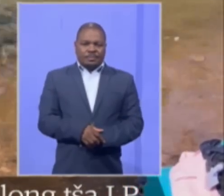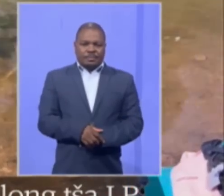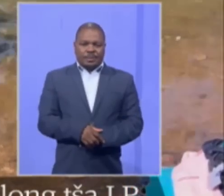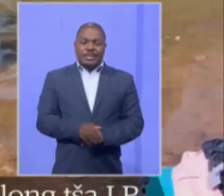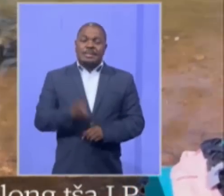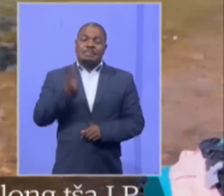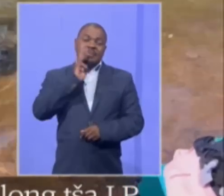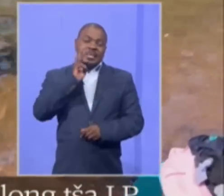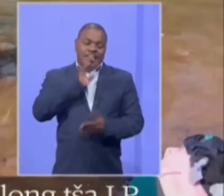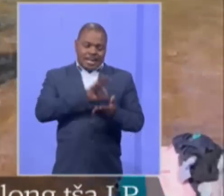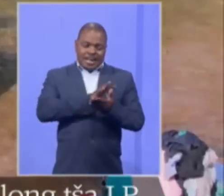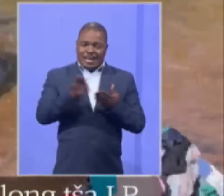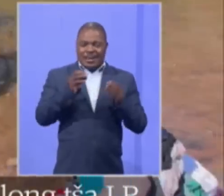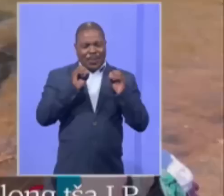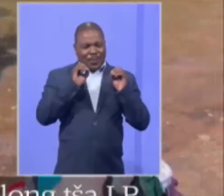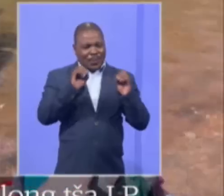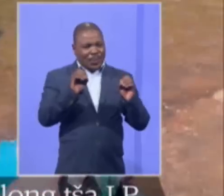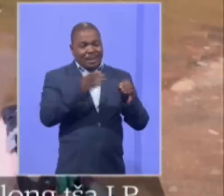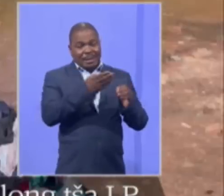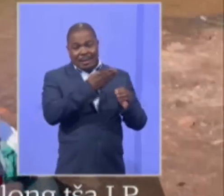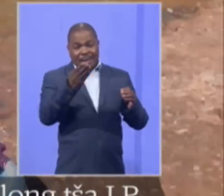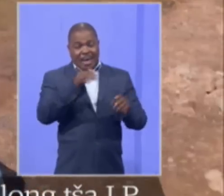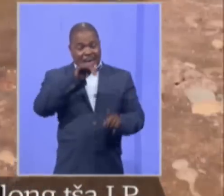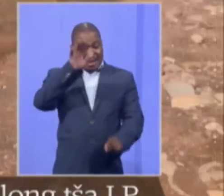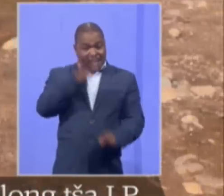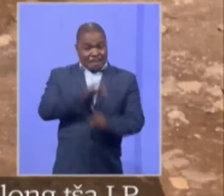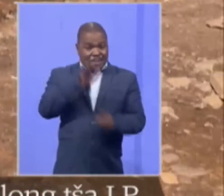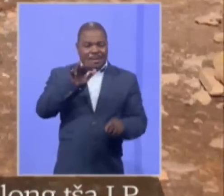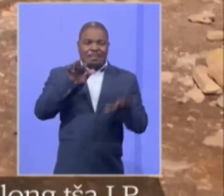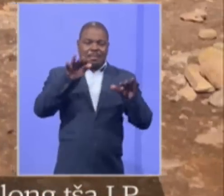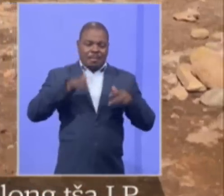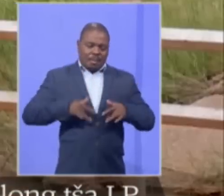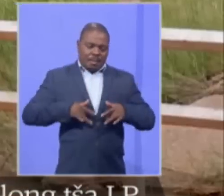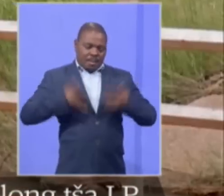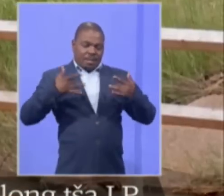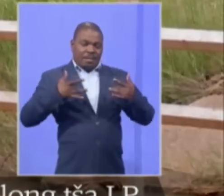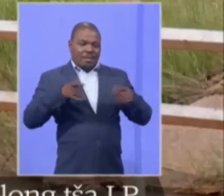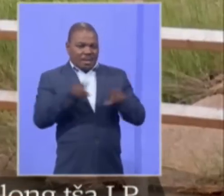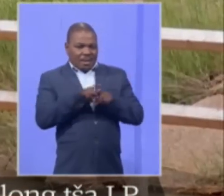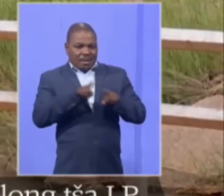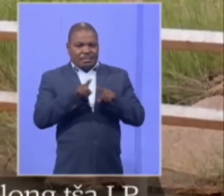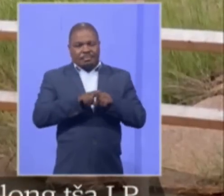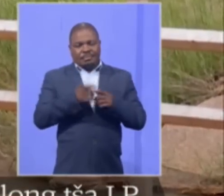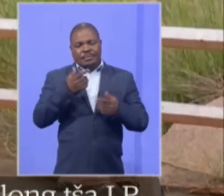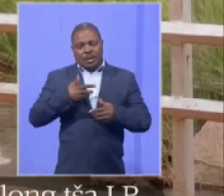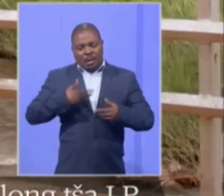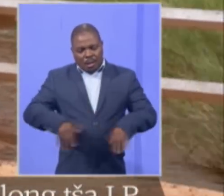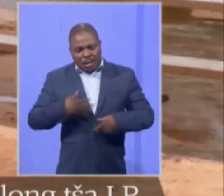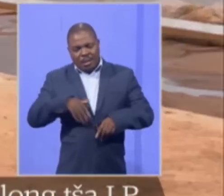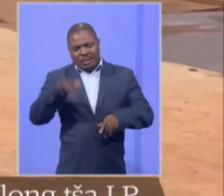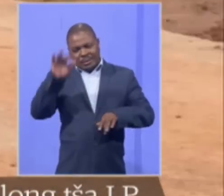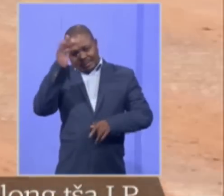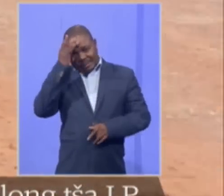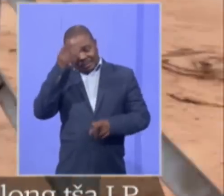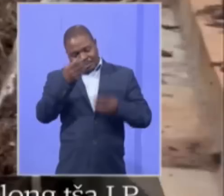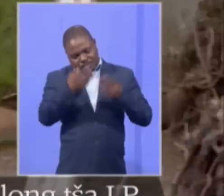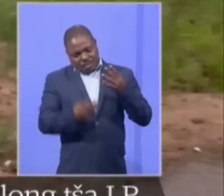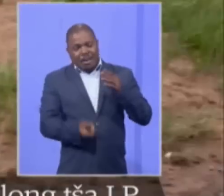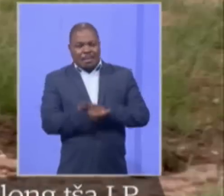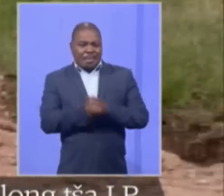tlhokego ya metsi ya go hlweka e na le ditlamorago tše dimpe go lephelo la badudi go swana le malwetse a go etša kholera le letšhollego magareng ga